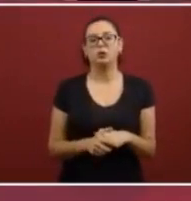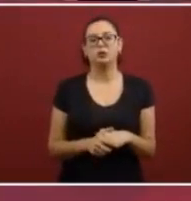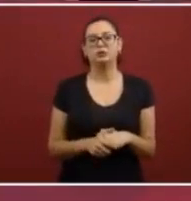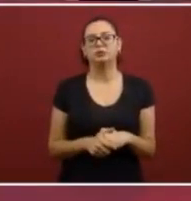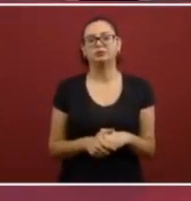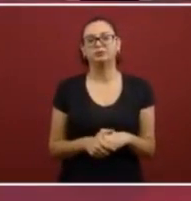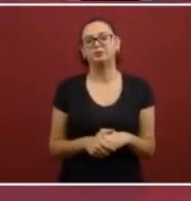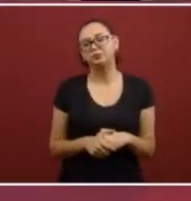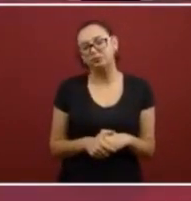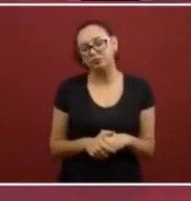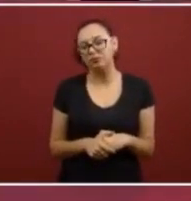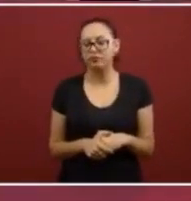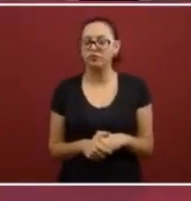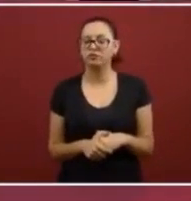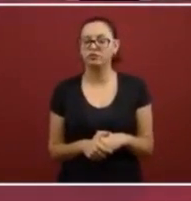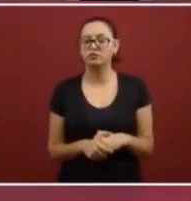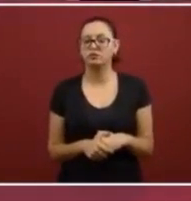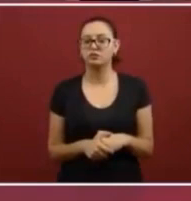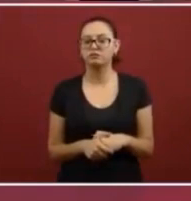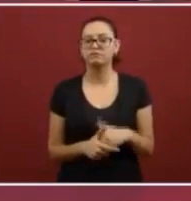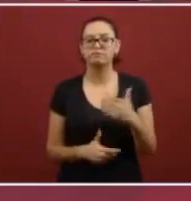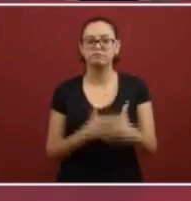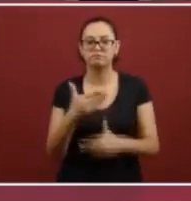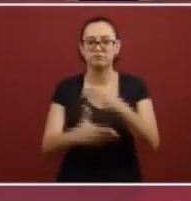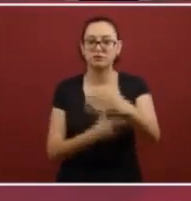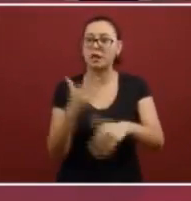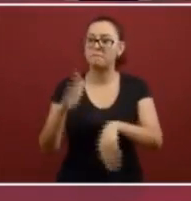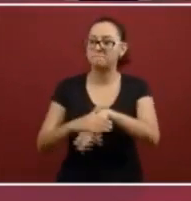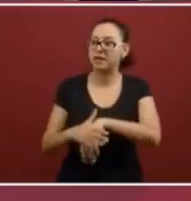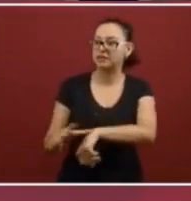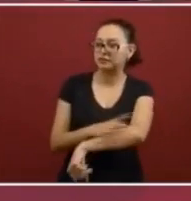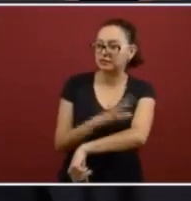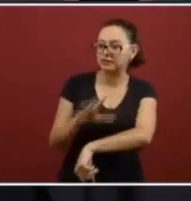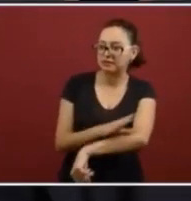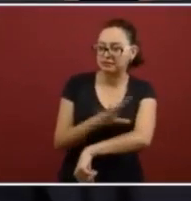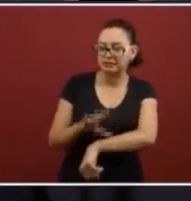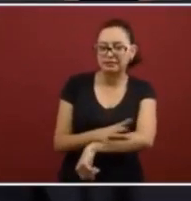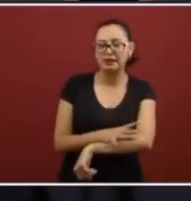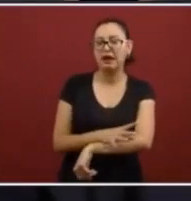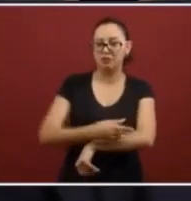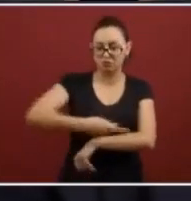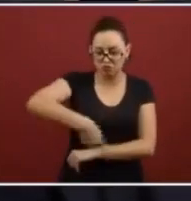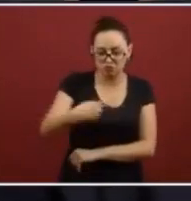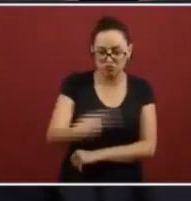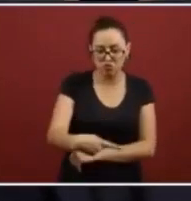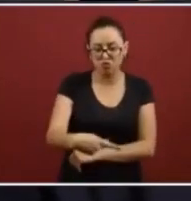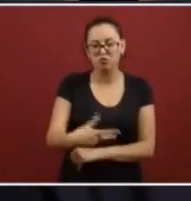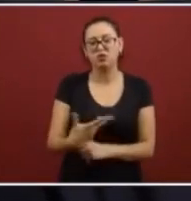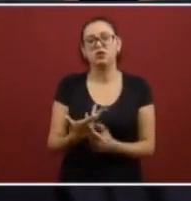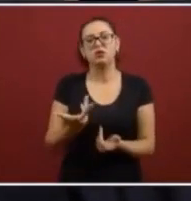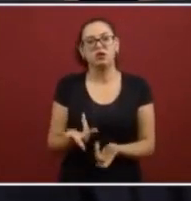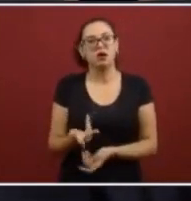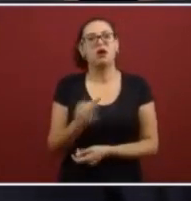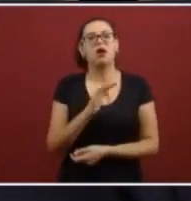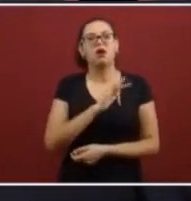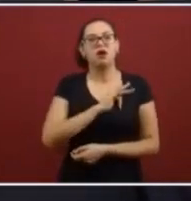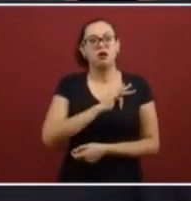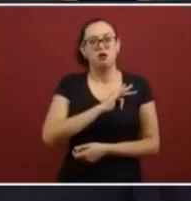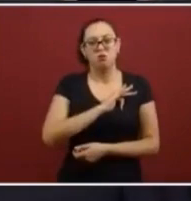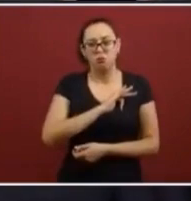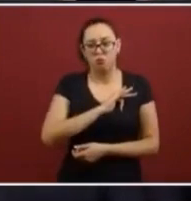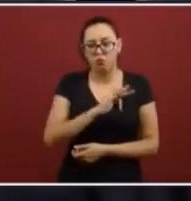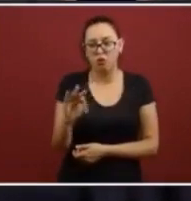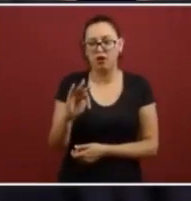support eh, to be able se to, genere más energía, once we can generate more energy, que se pueda